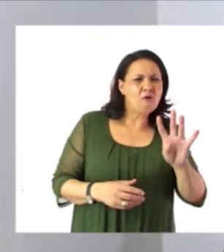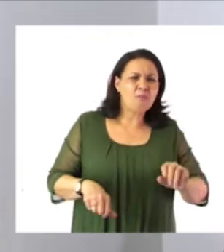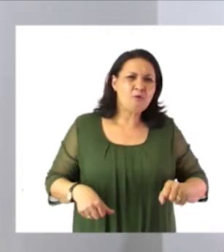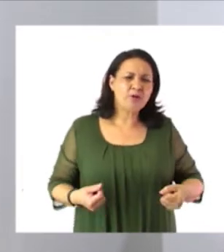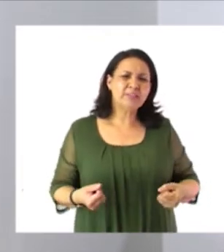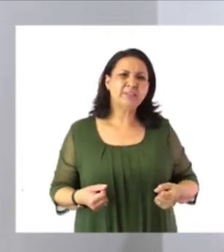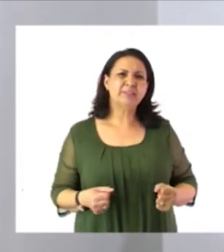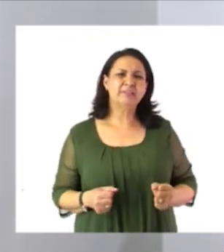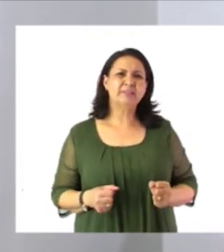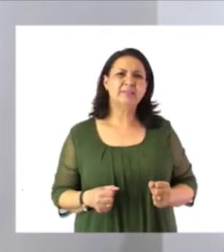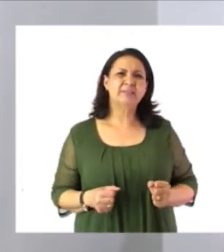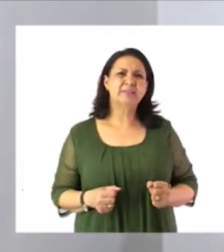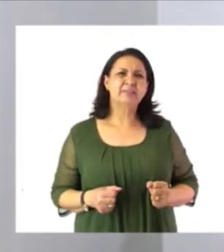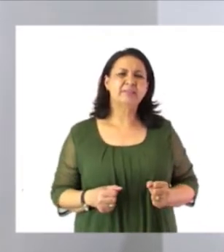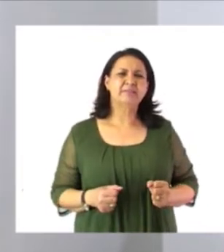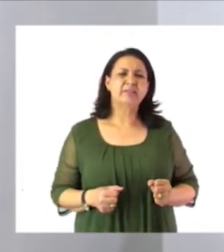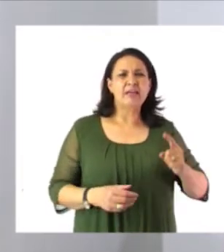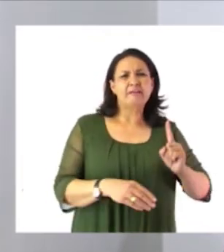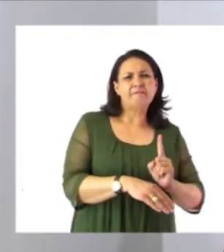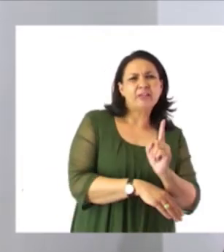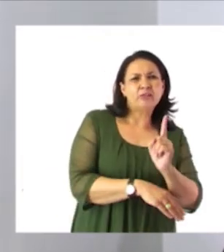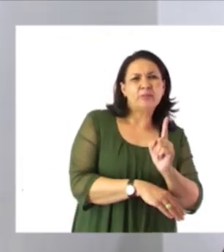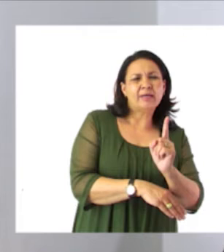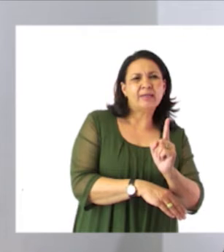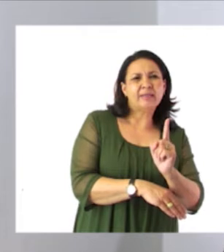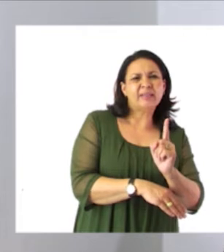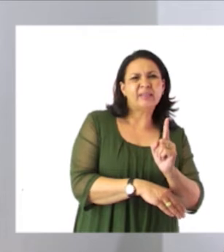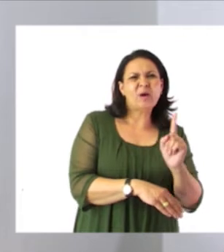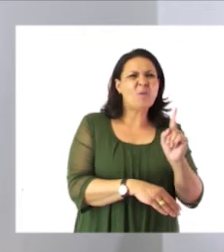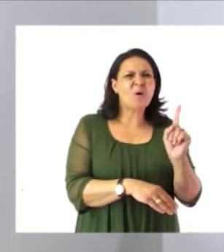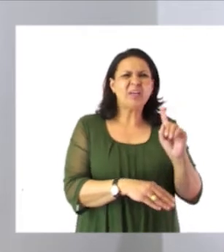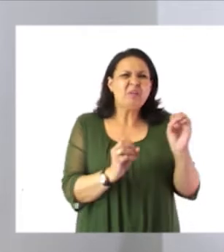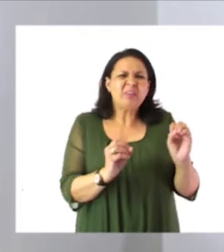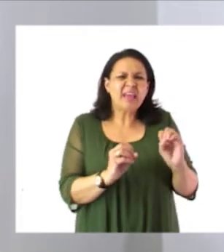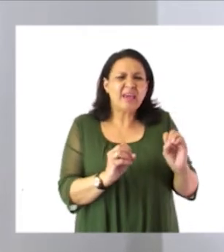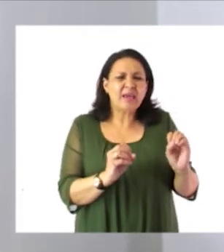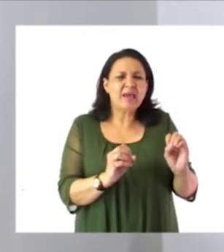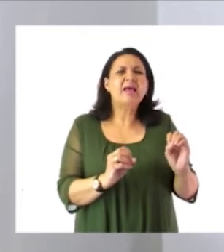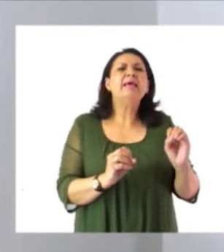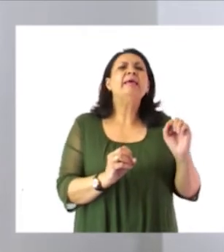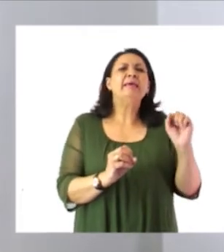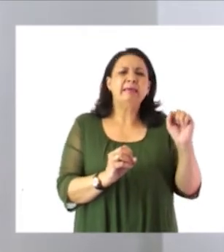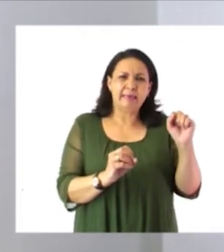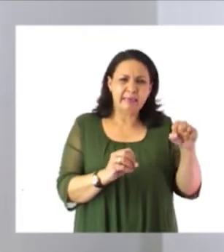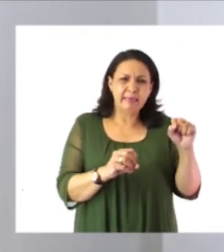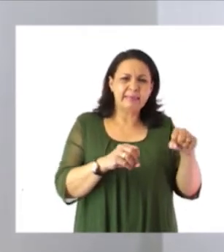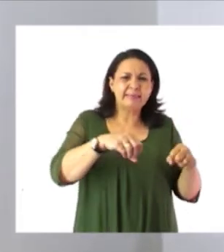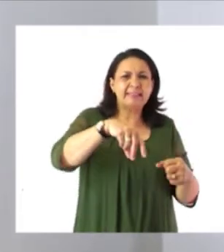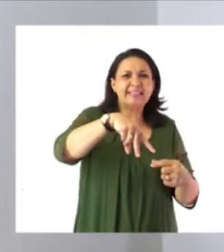there. The first one, there's something that is missing. There is something that is